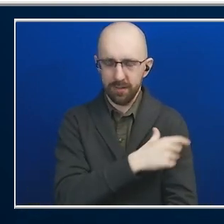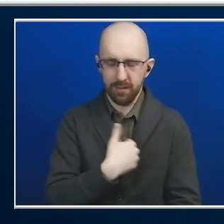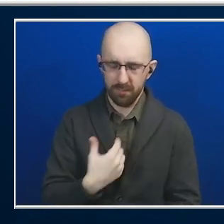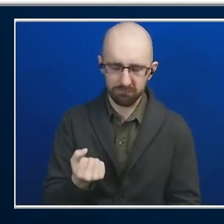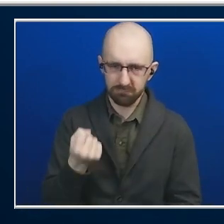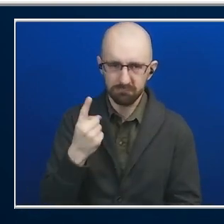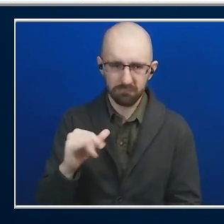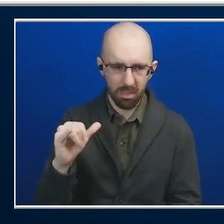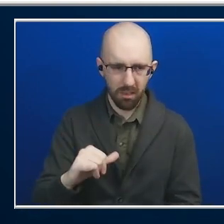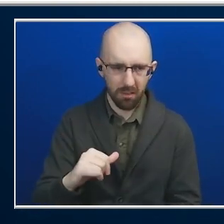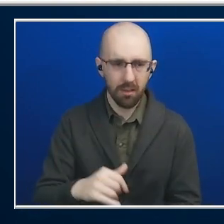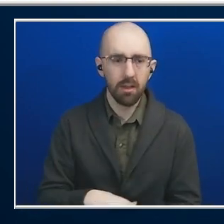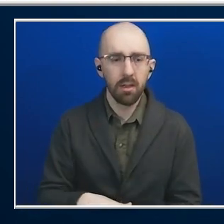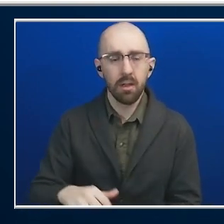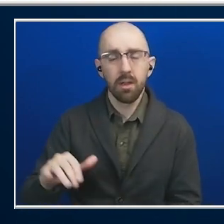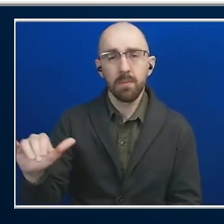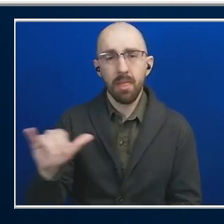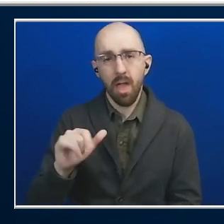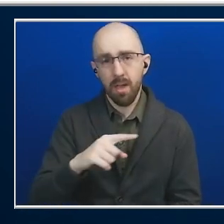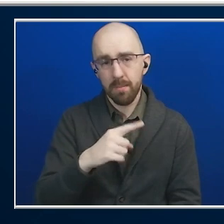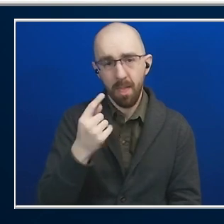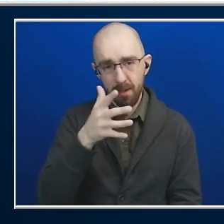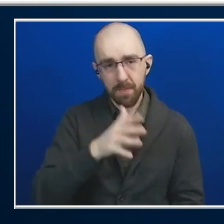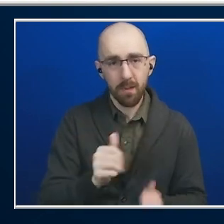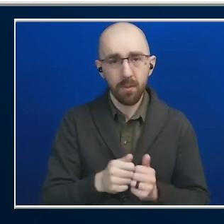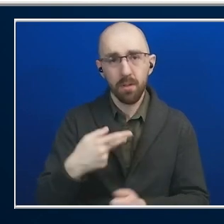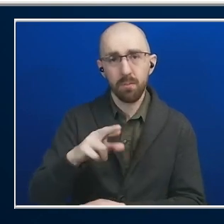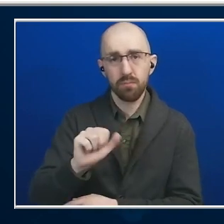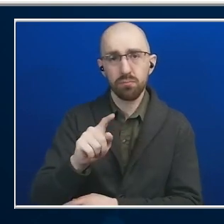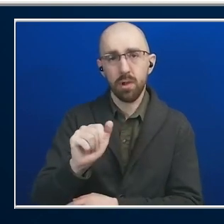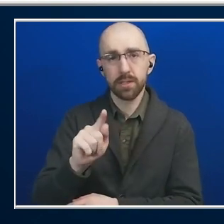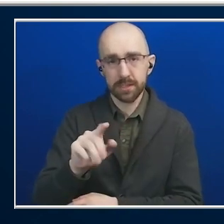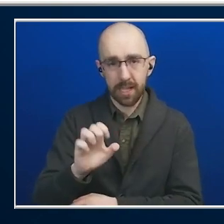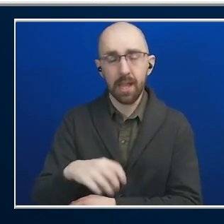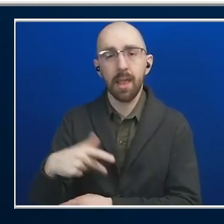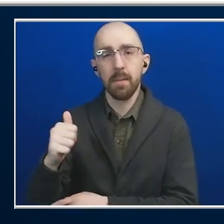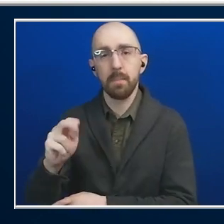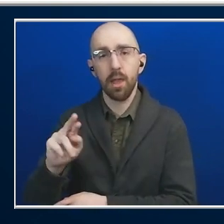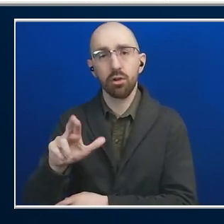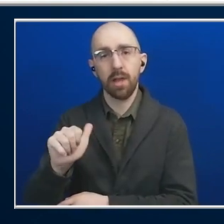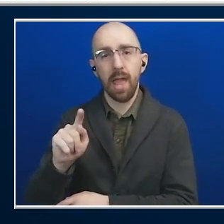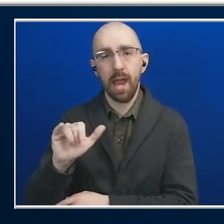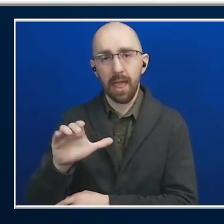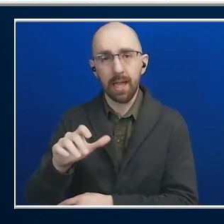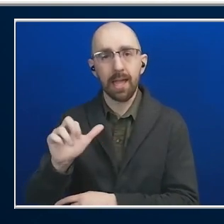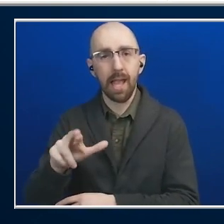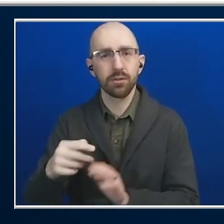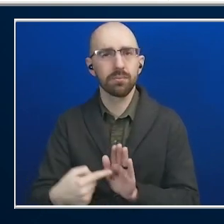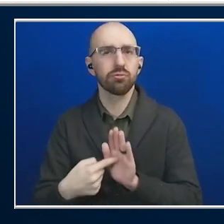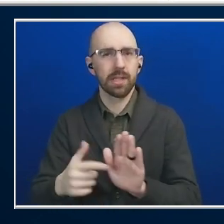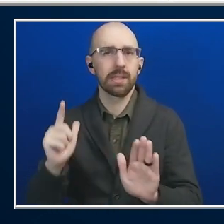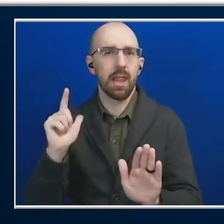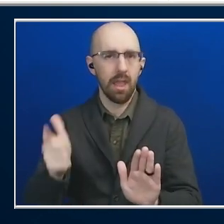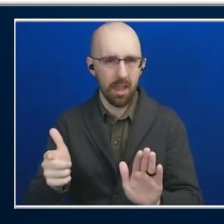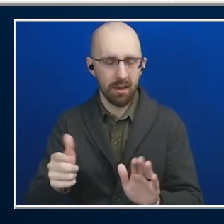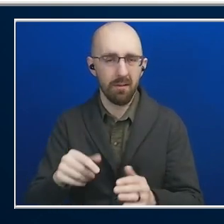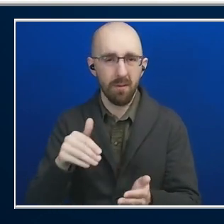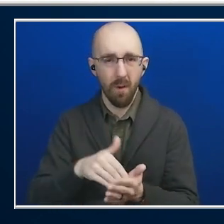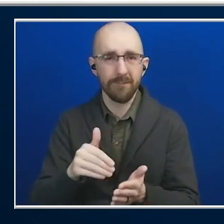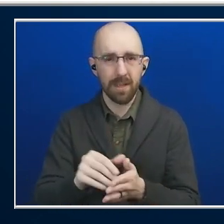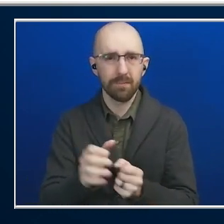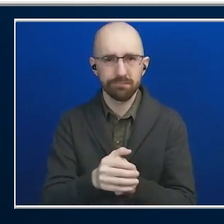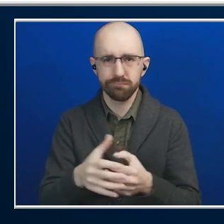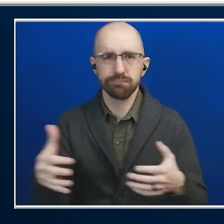like black men with prostate cancer, pancreatic cancer presents very late and often metastatic, so that's more